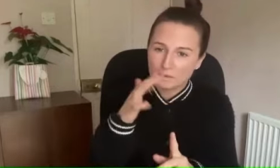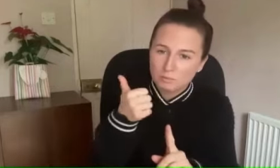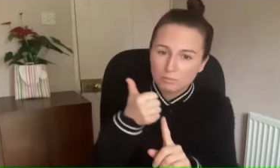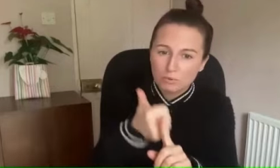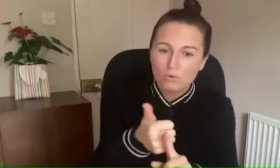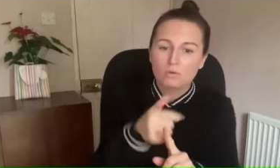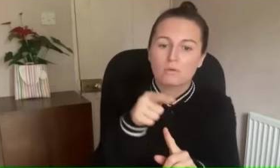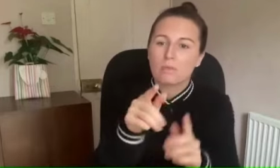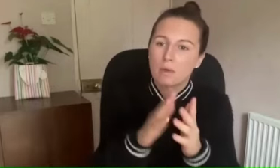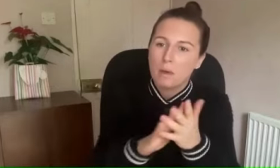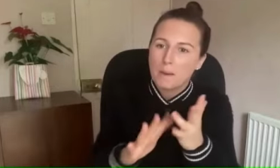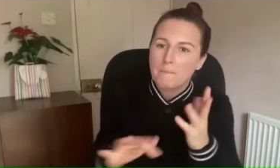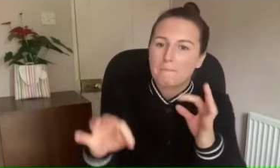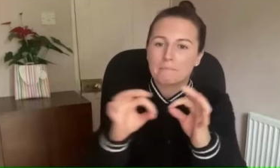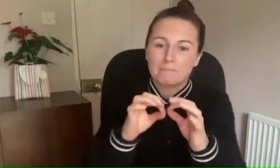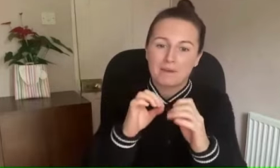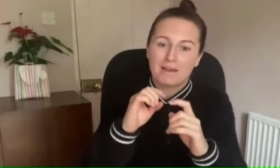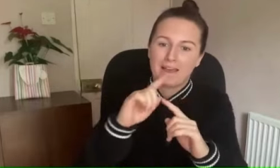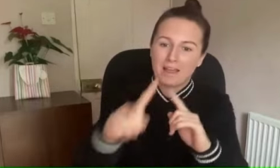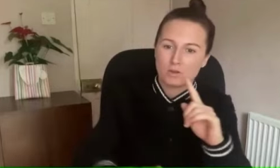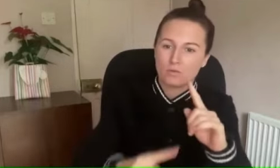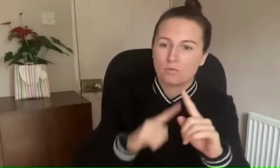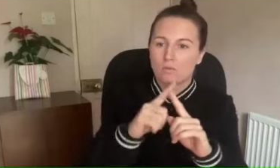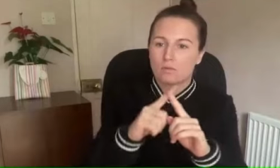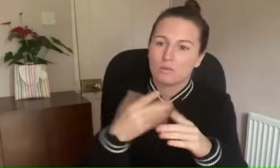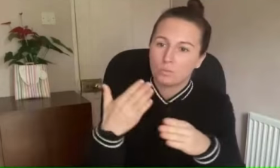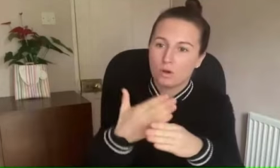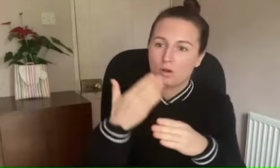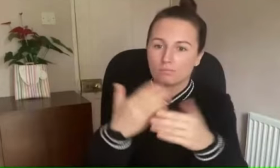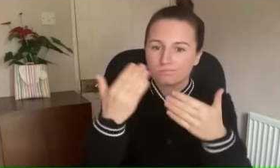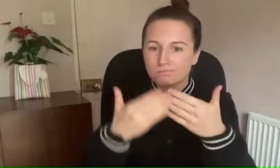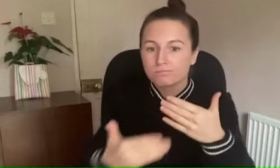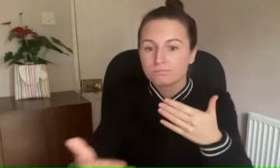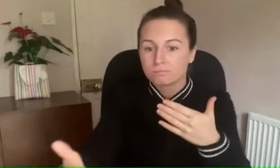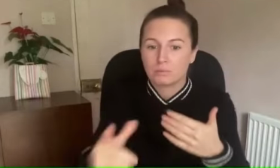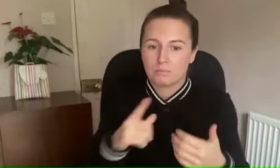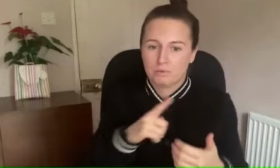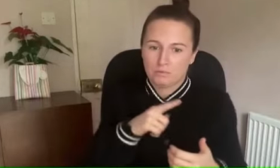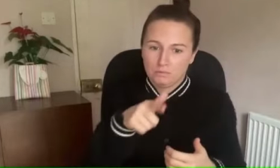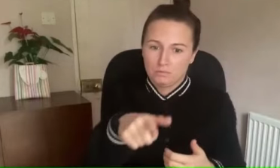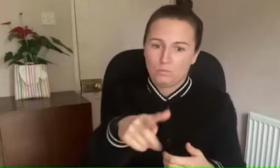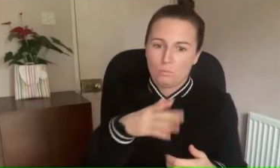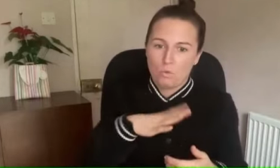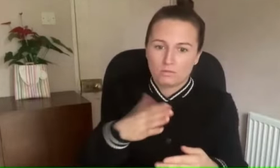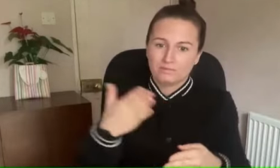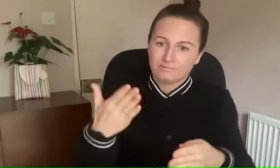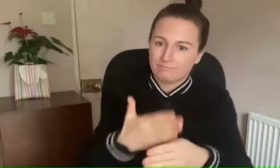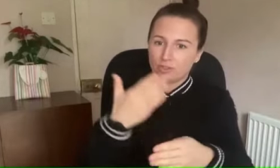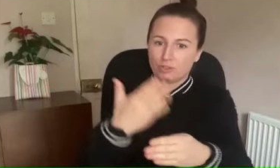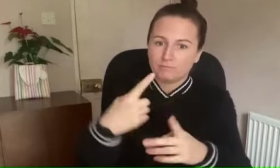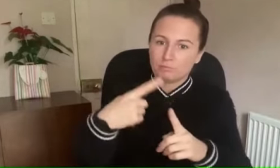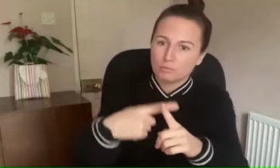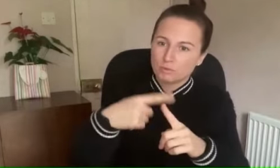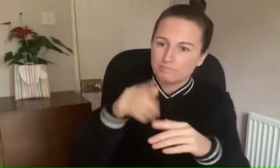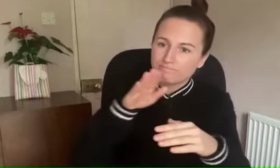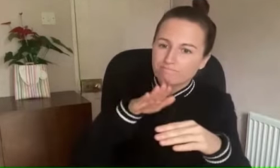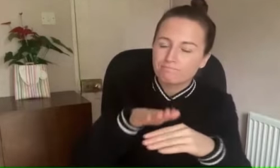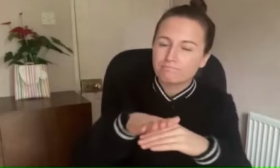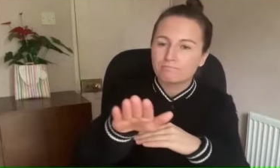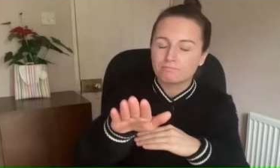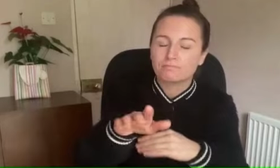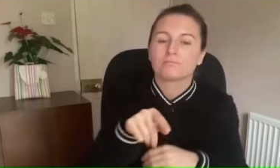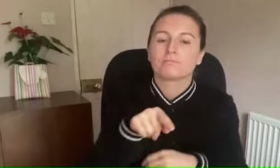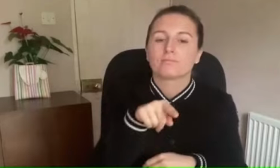It is important that the framework can align with and support the Hub's annual cycle of work so that using it can be as efficient